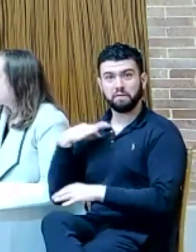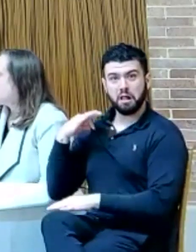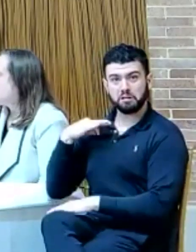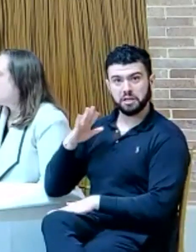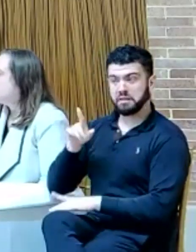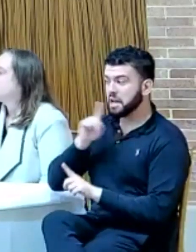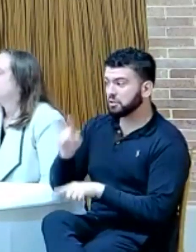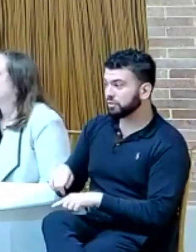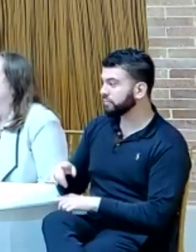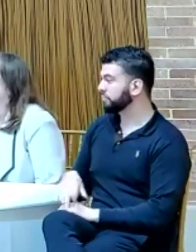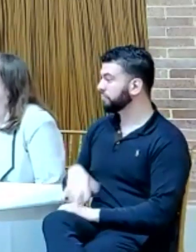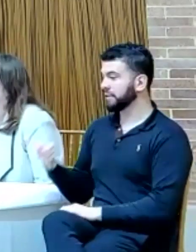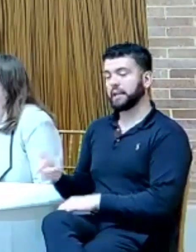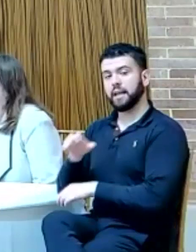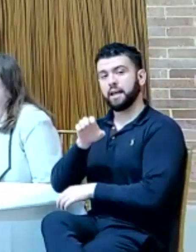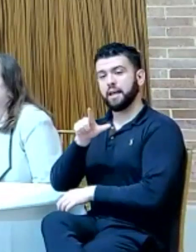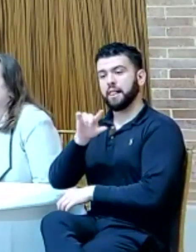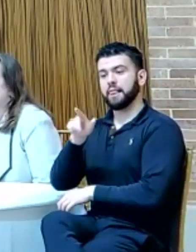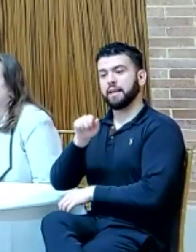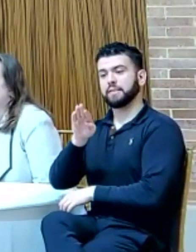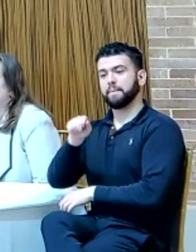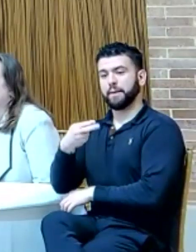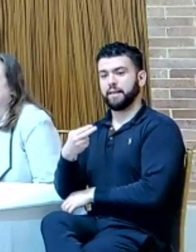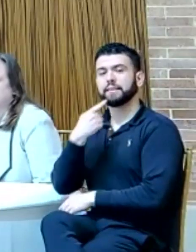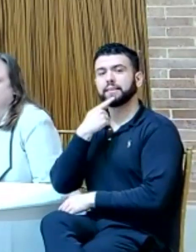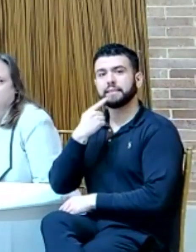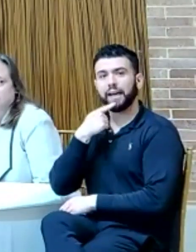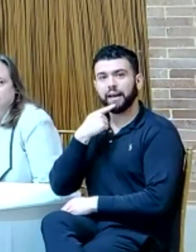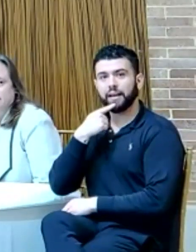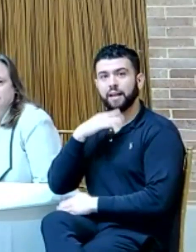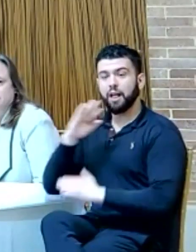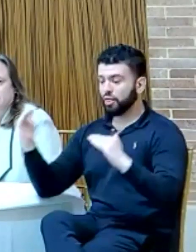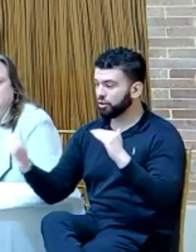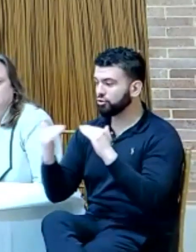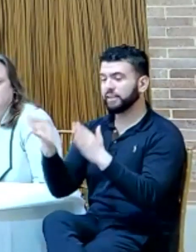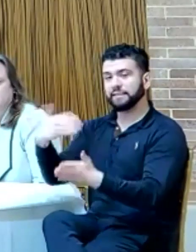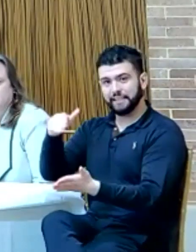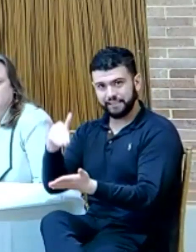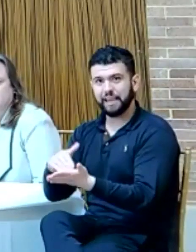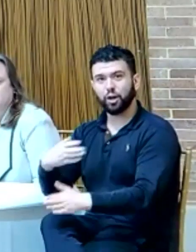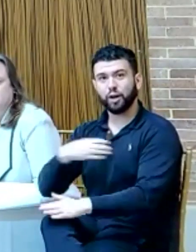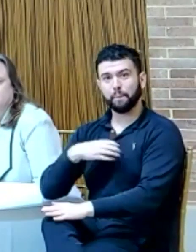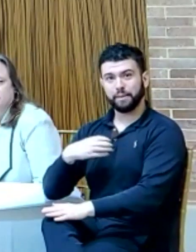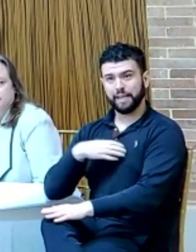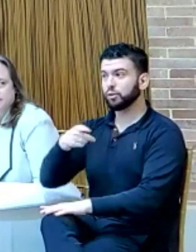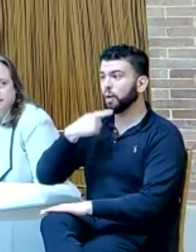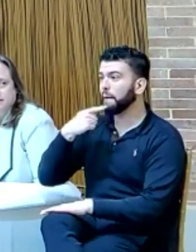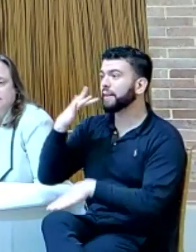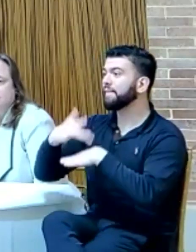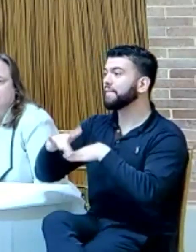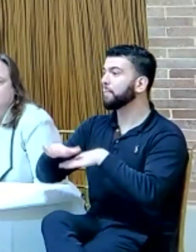question um so the fairh housing Justice Center cases all complaints are publicly available on our